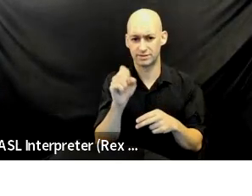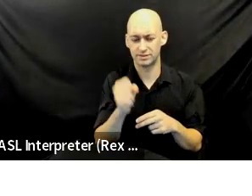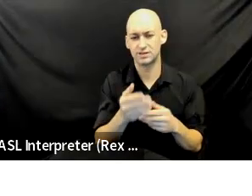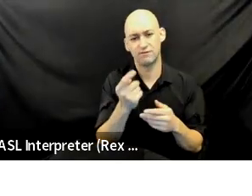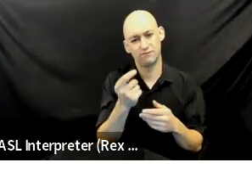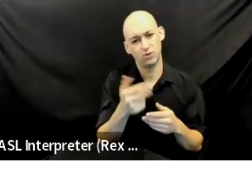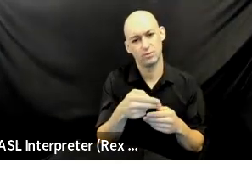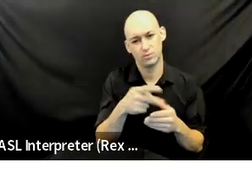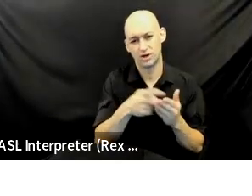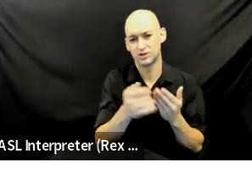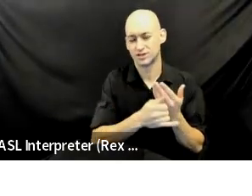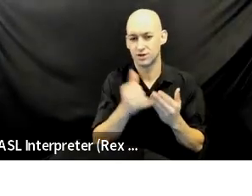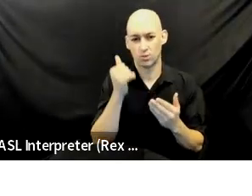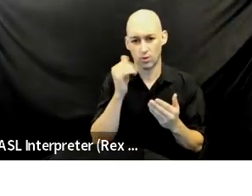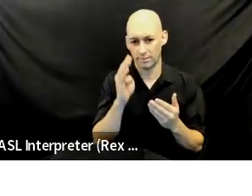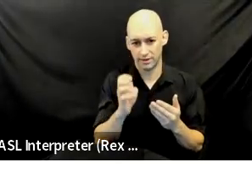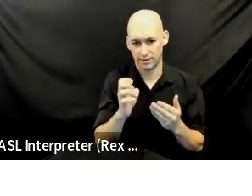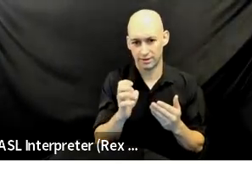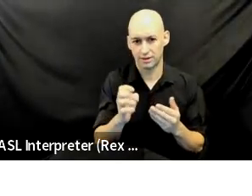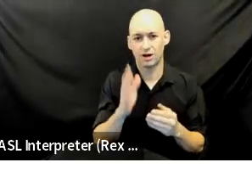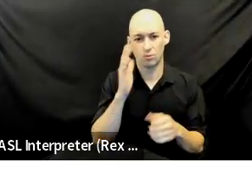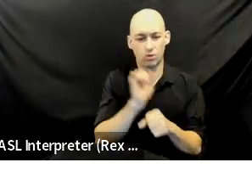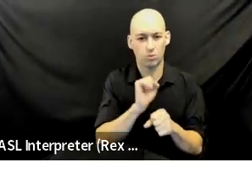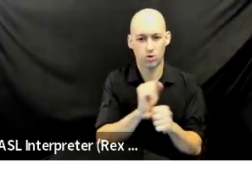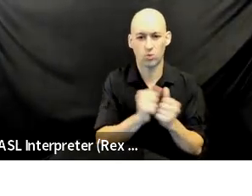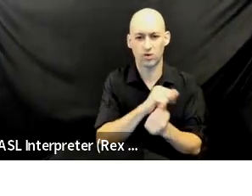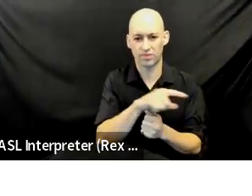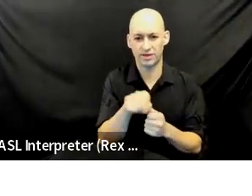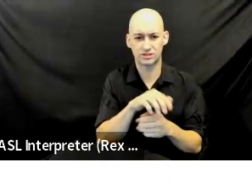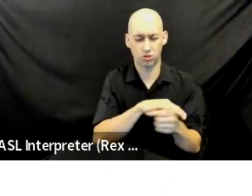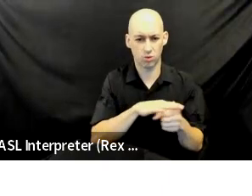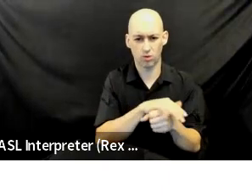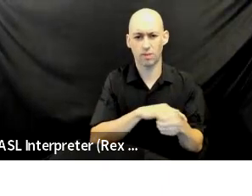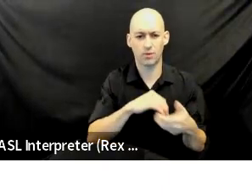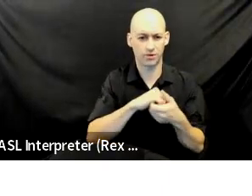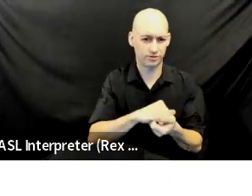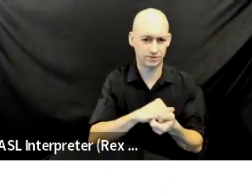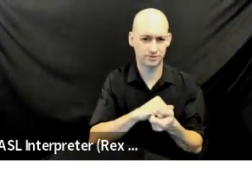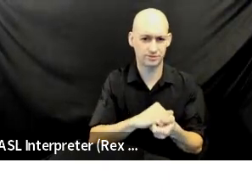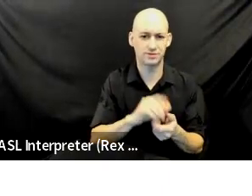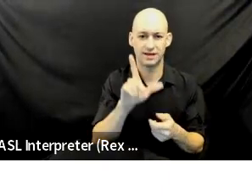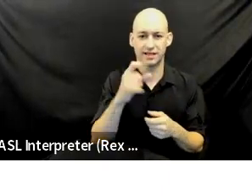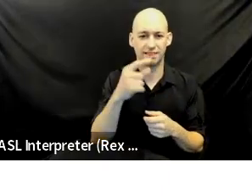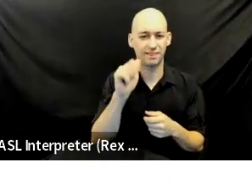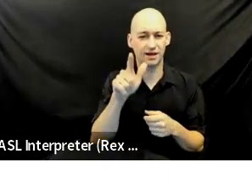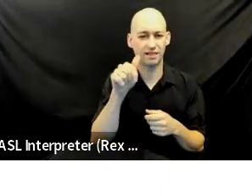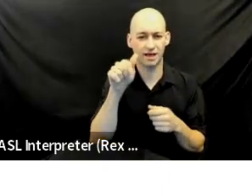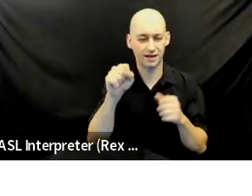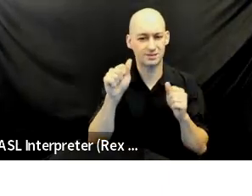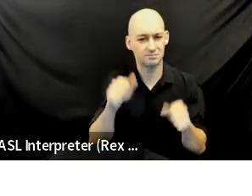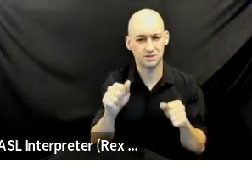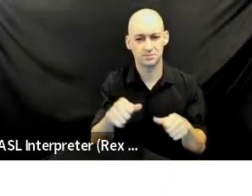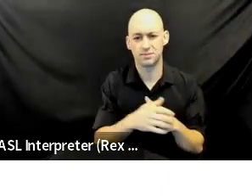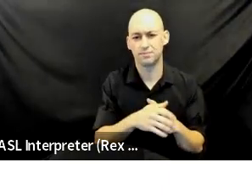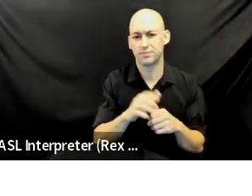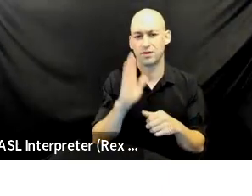be state highway account eligible, but we will work with local partners to make sure everything is legal as can be. And I'll just kind of end it at